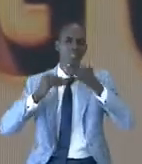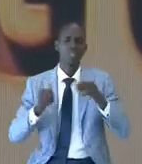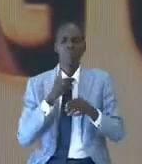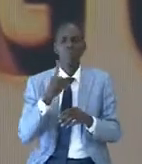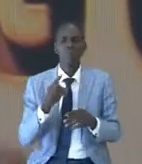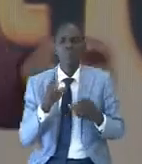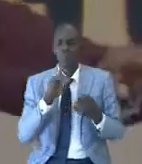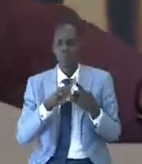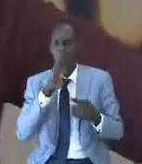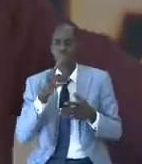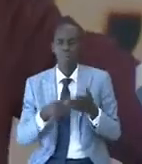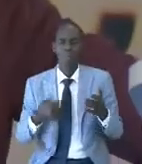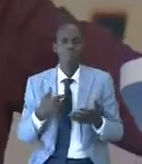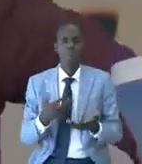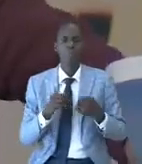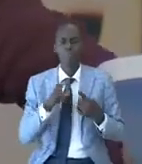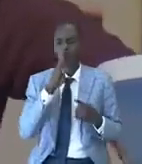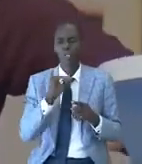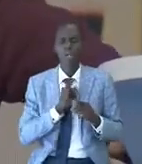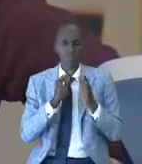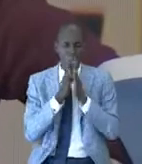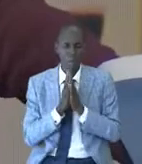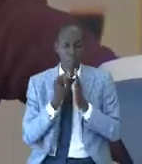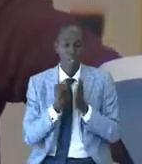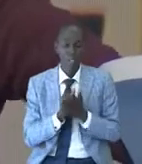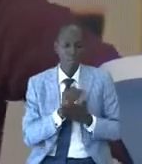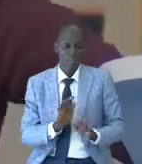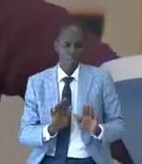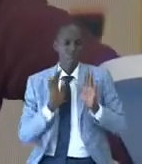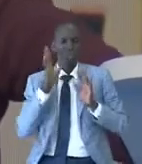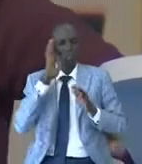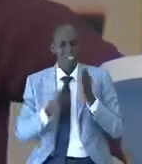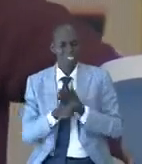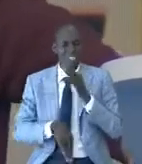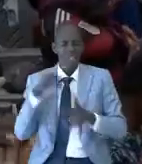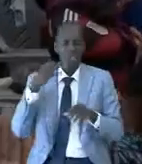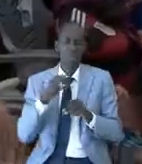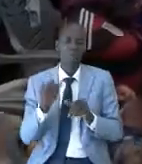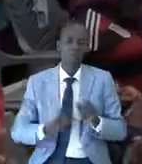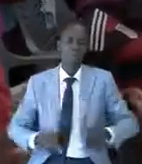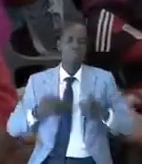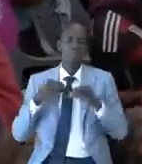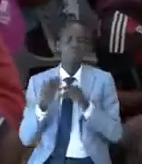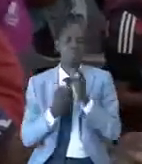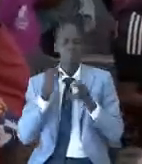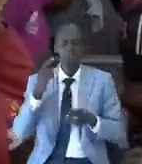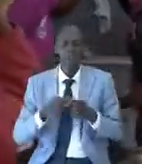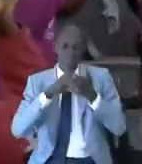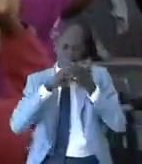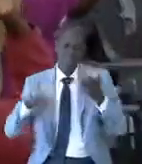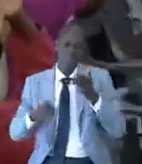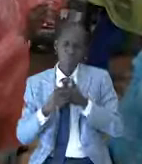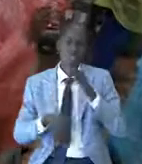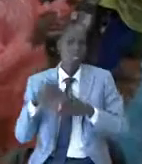we ought to be, I pray that fear, you knock it out of every life. Blot it out of